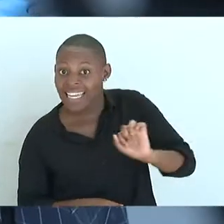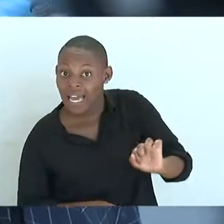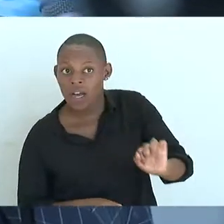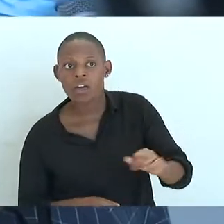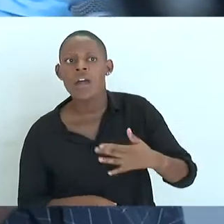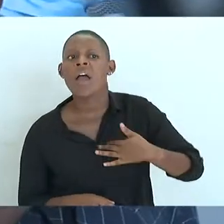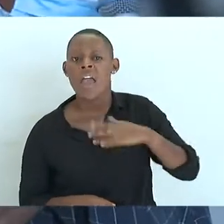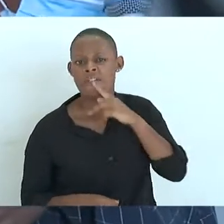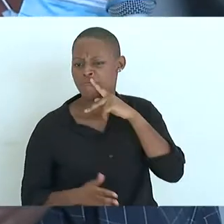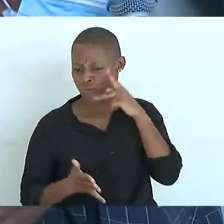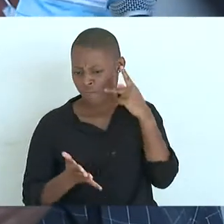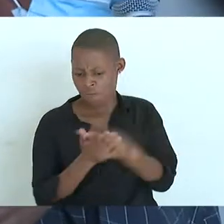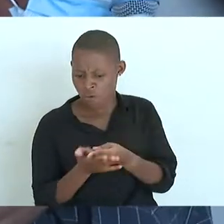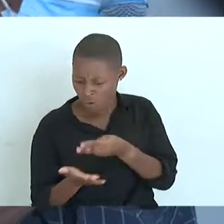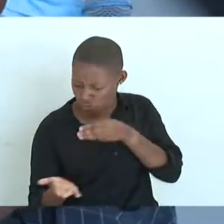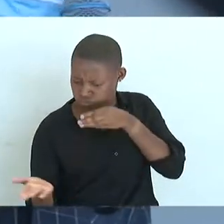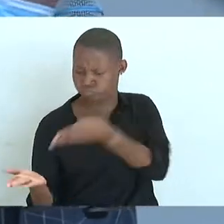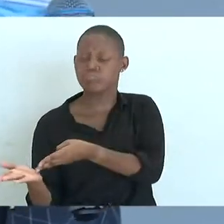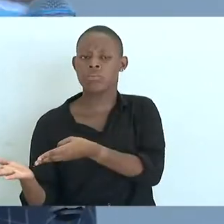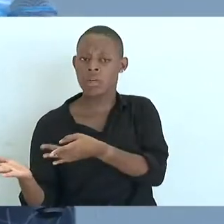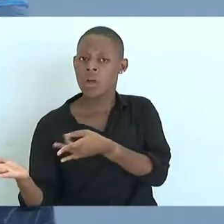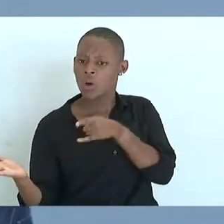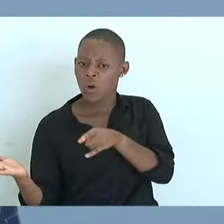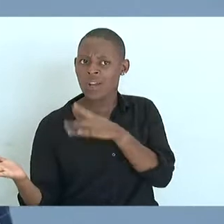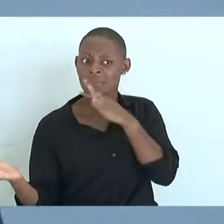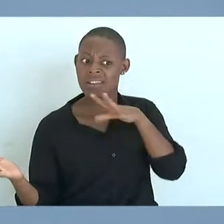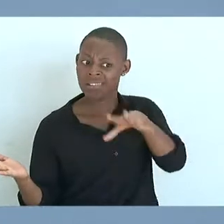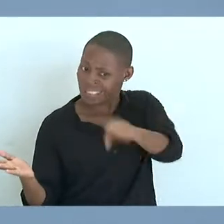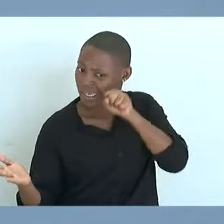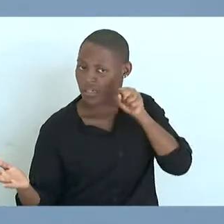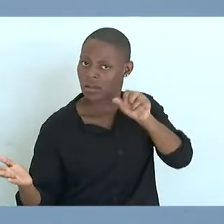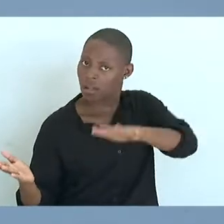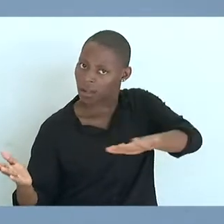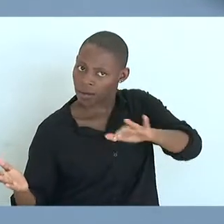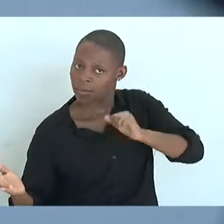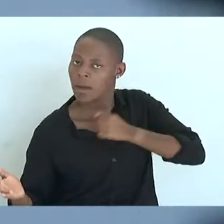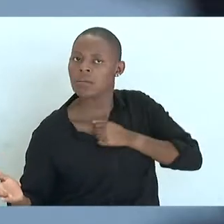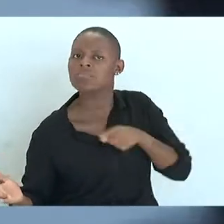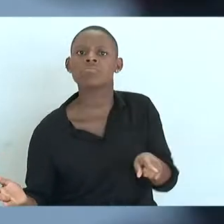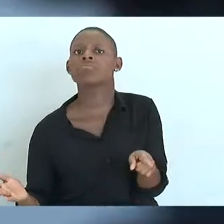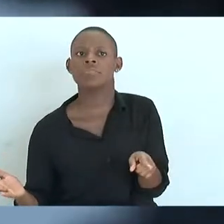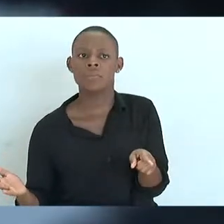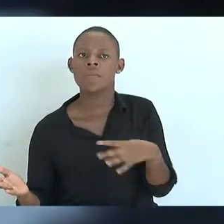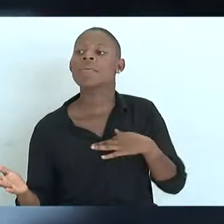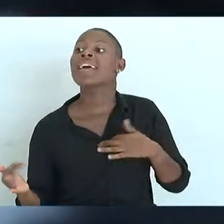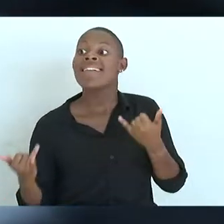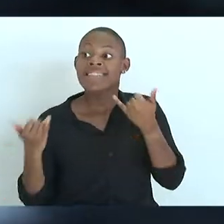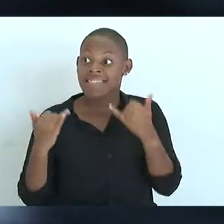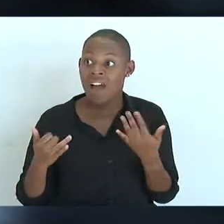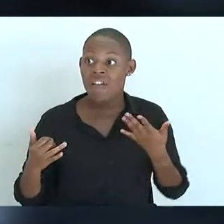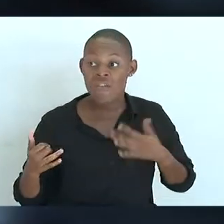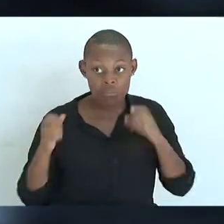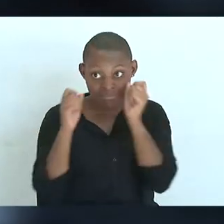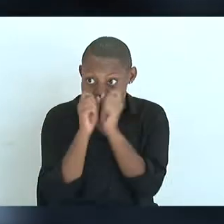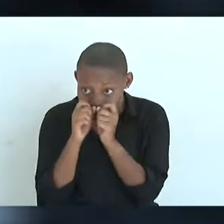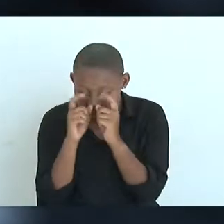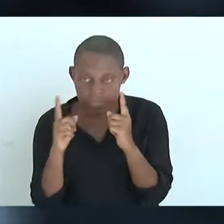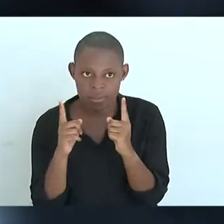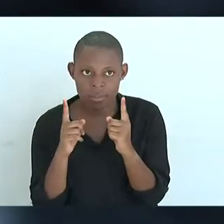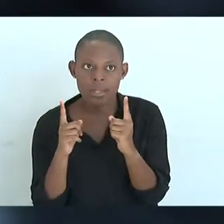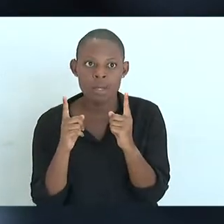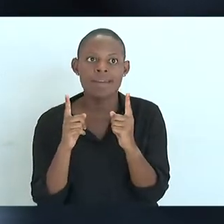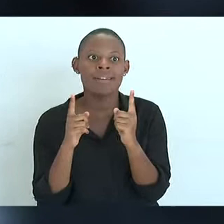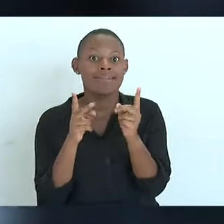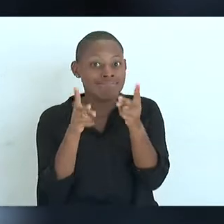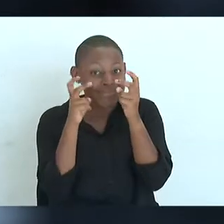away. How come not one is coming true? I'm bringing to your attention, and I need